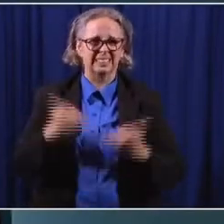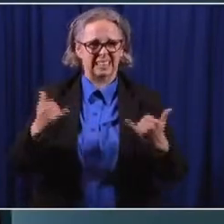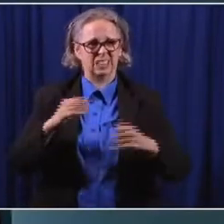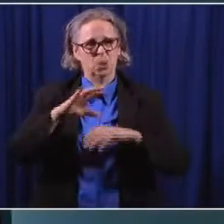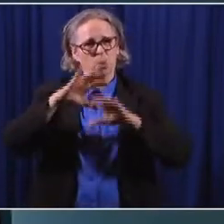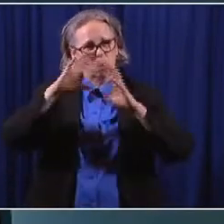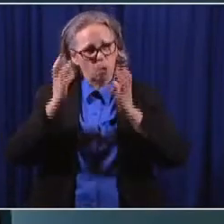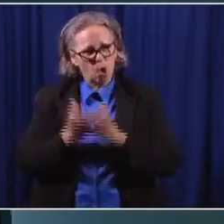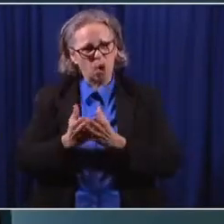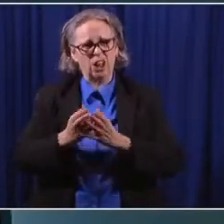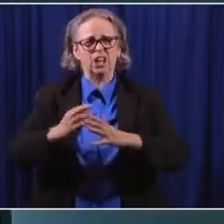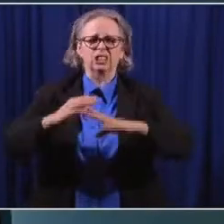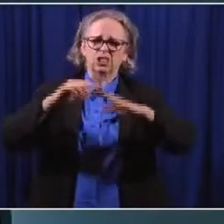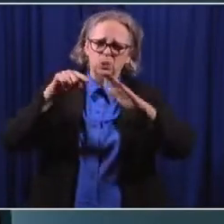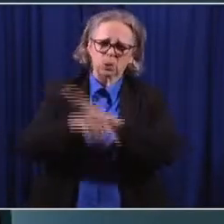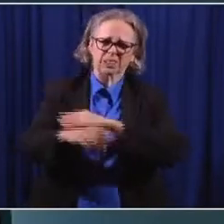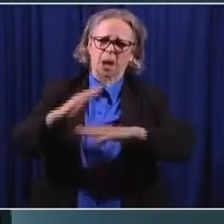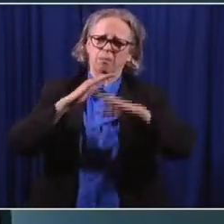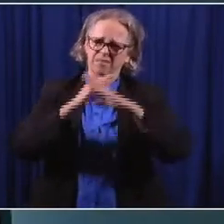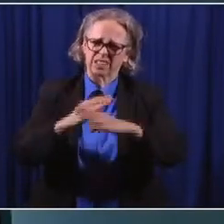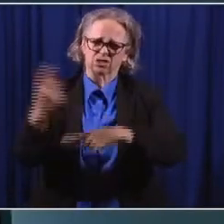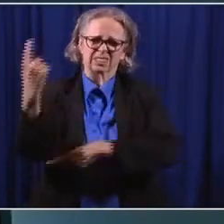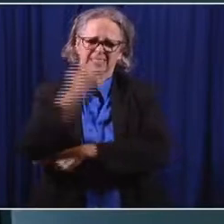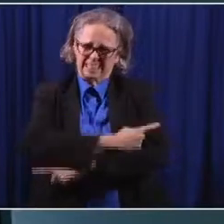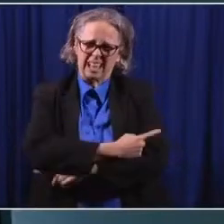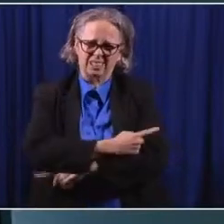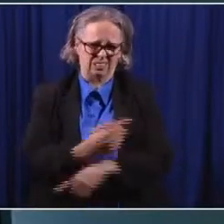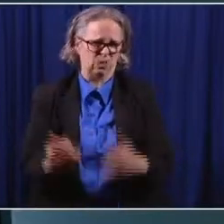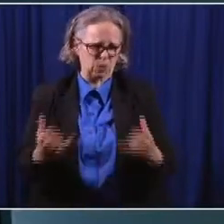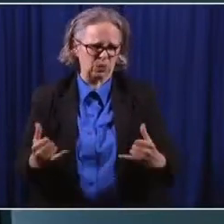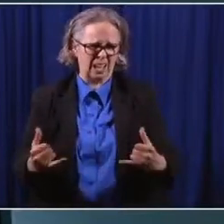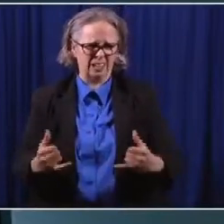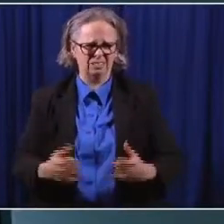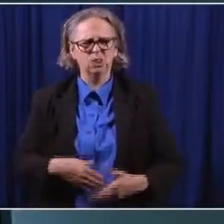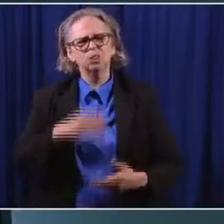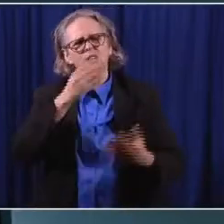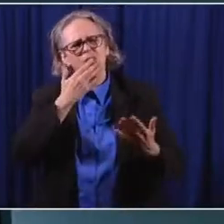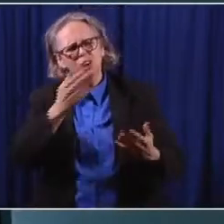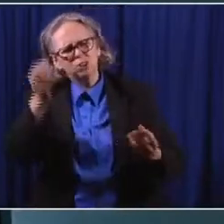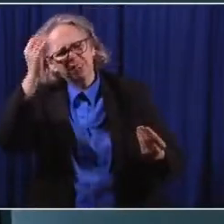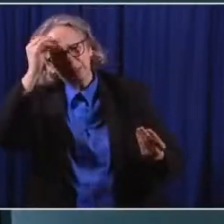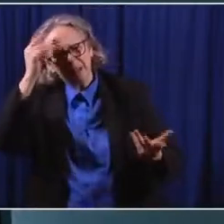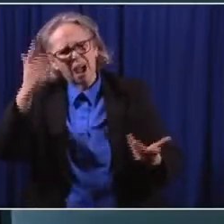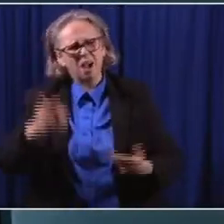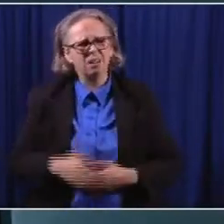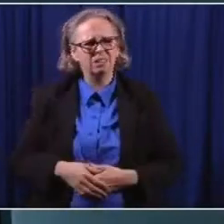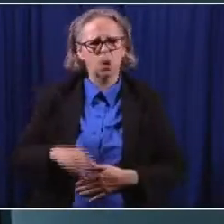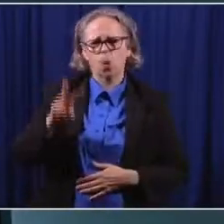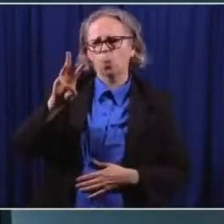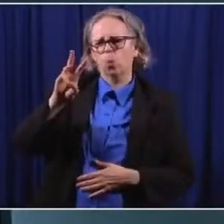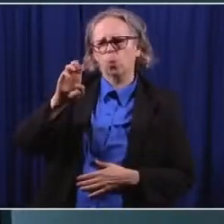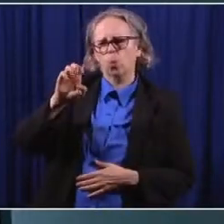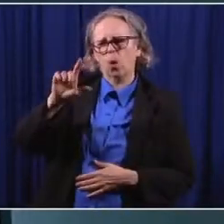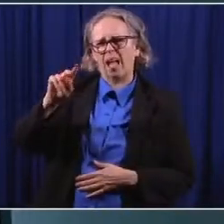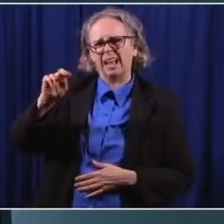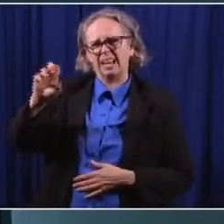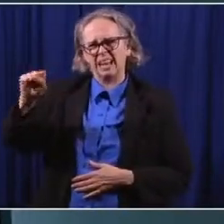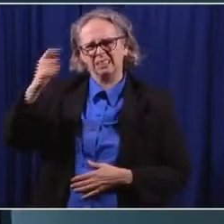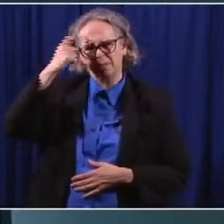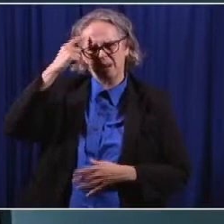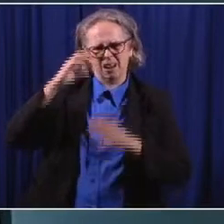think about not just our mental wellness, but what actions we can take as Ohioans to prevent suicide. So just